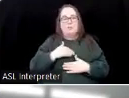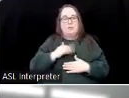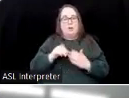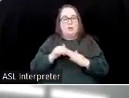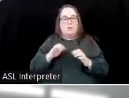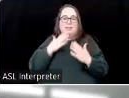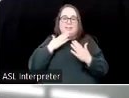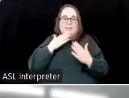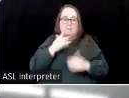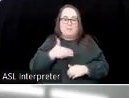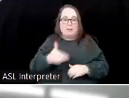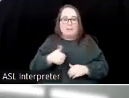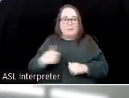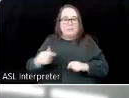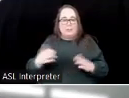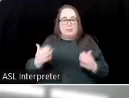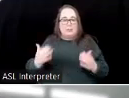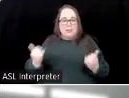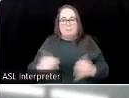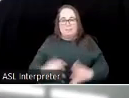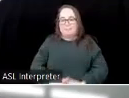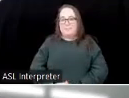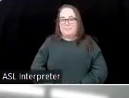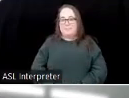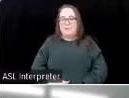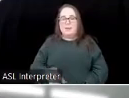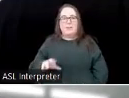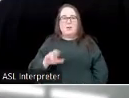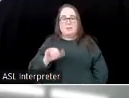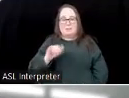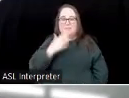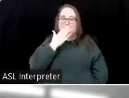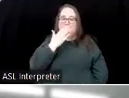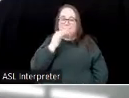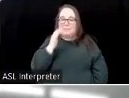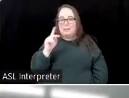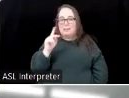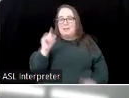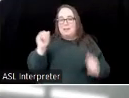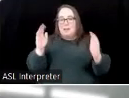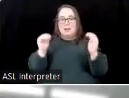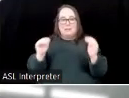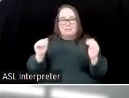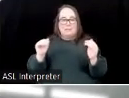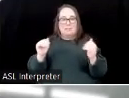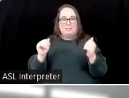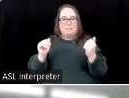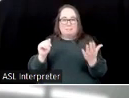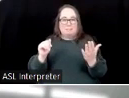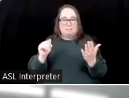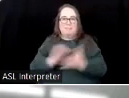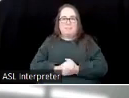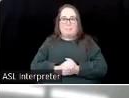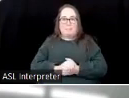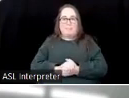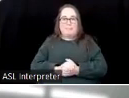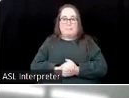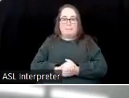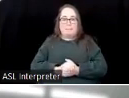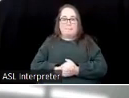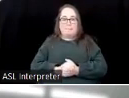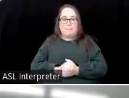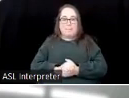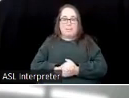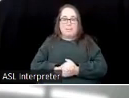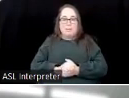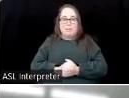and thank you for having me today. Well, thank you so much, Nick, and we'll move on to the next slide. And now back to you, the audience. We would